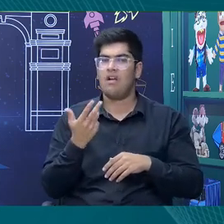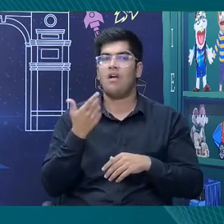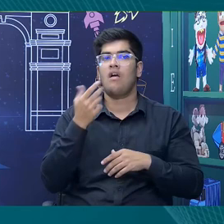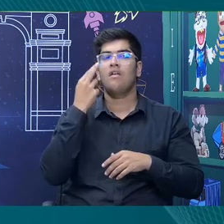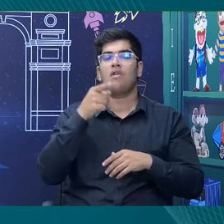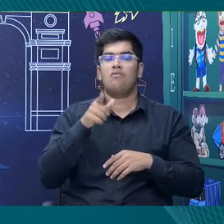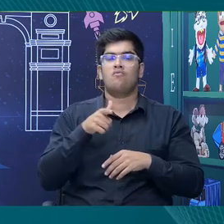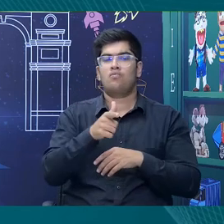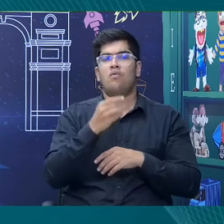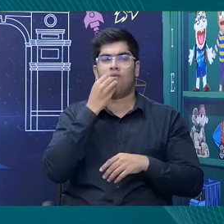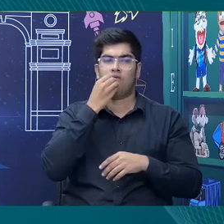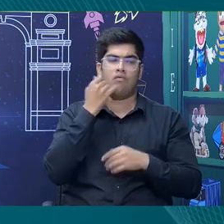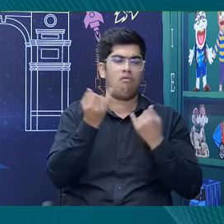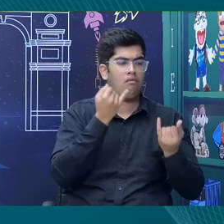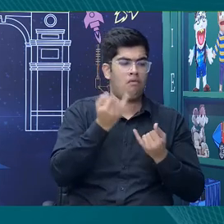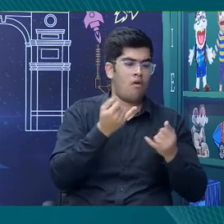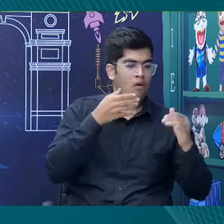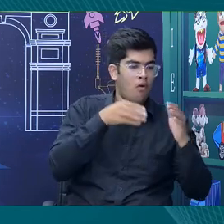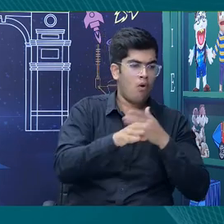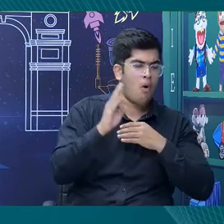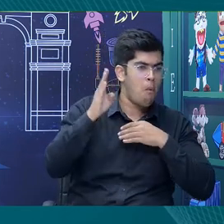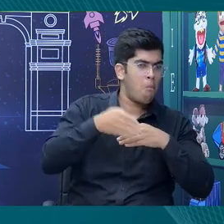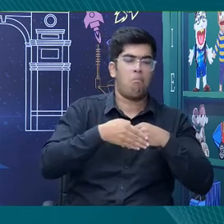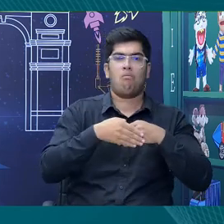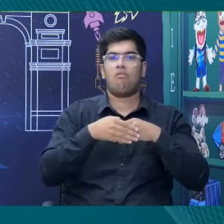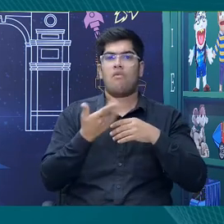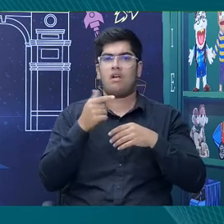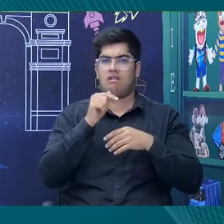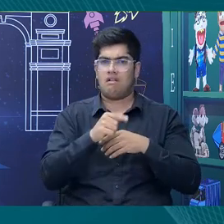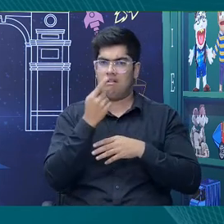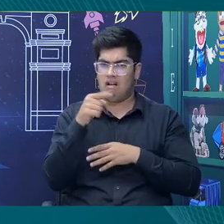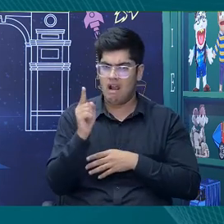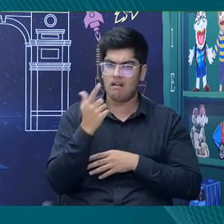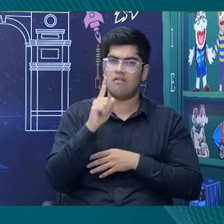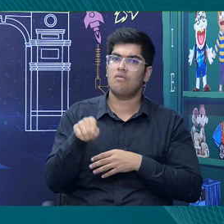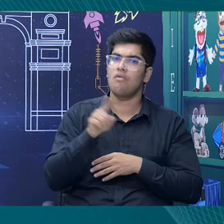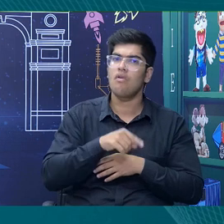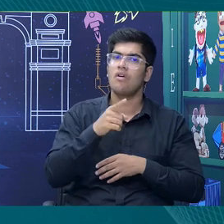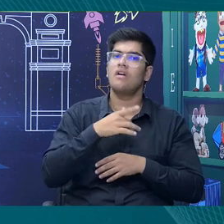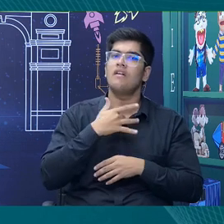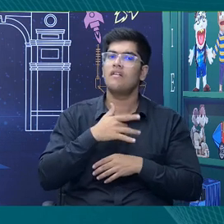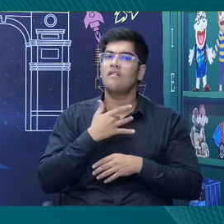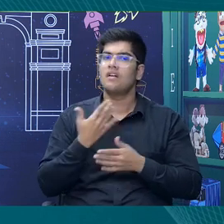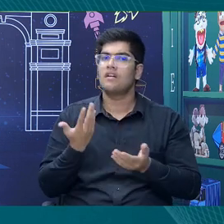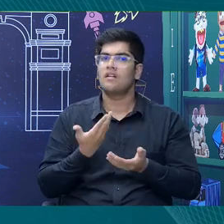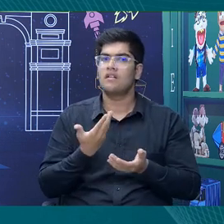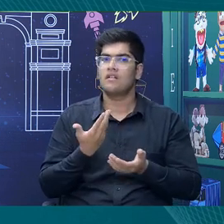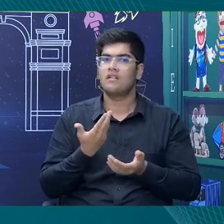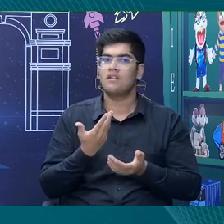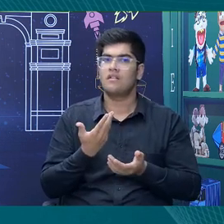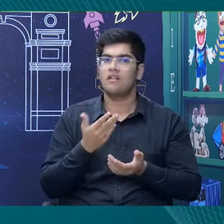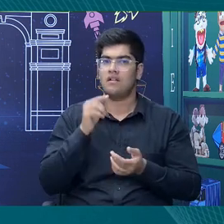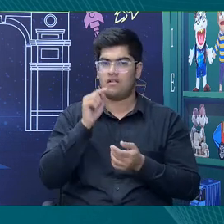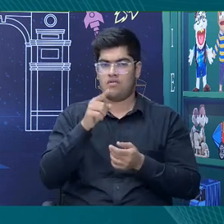them. So is it cruel or is it justified to use rat traps? And, if then children say that